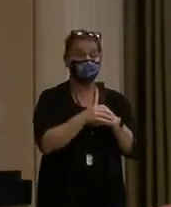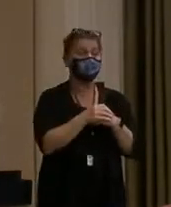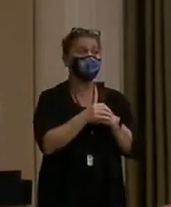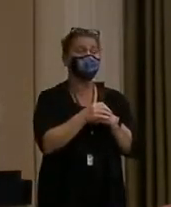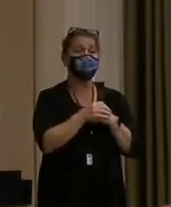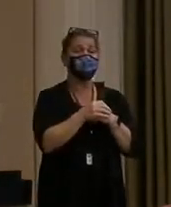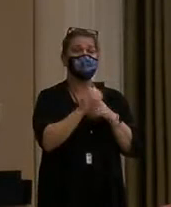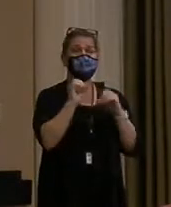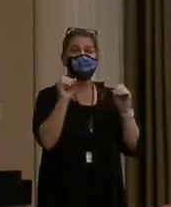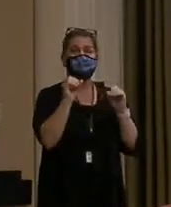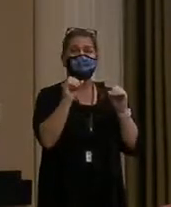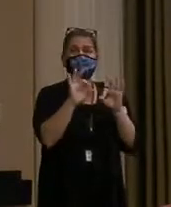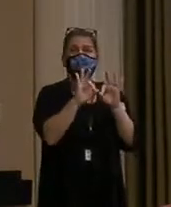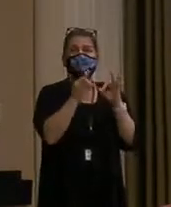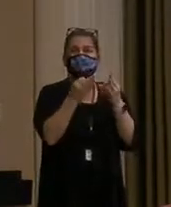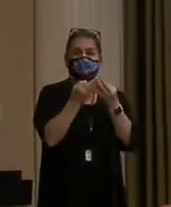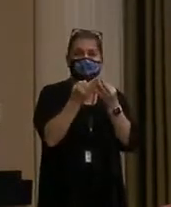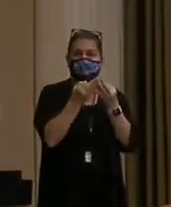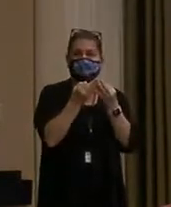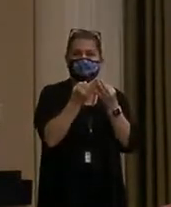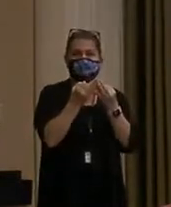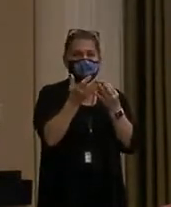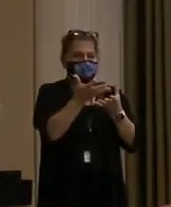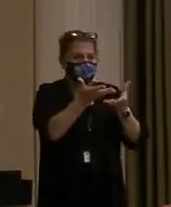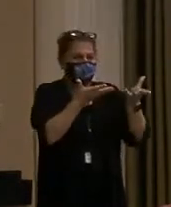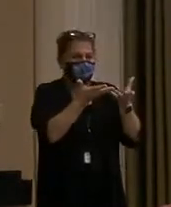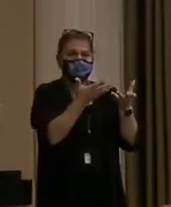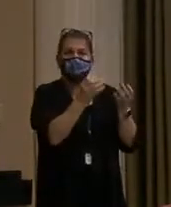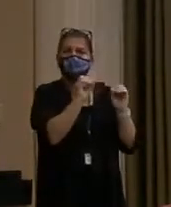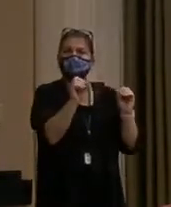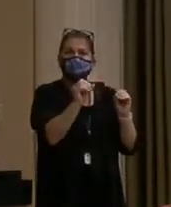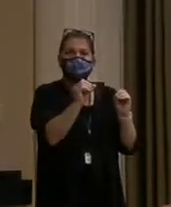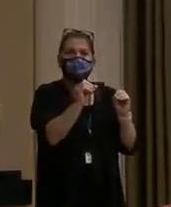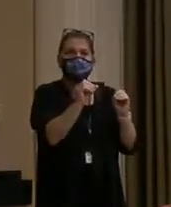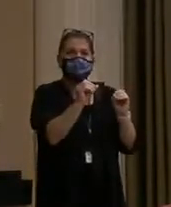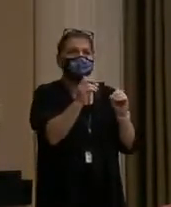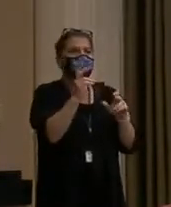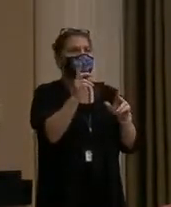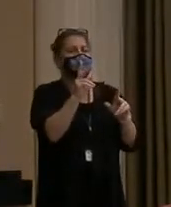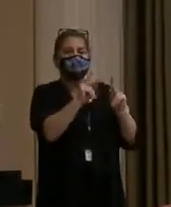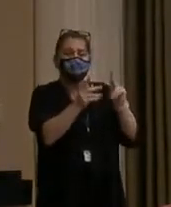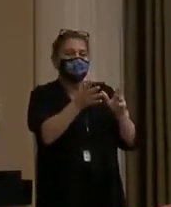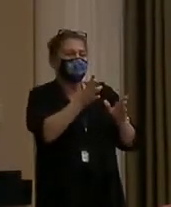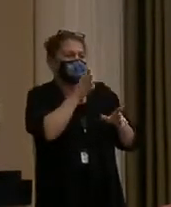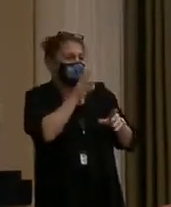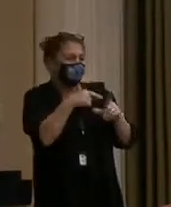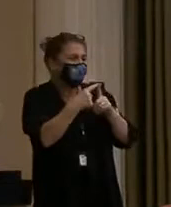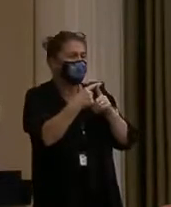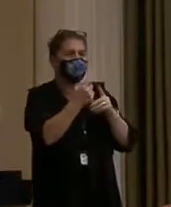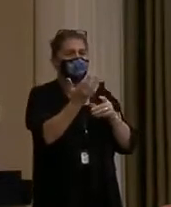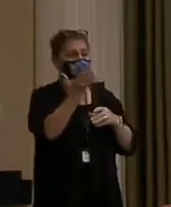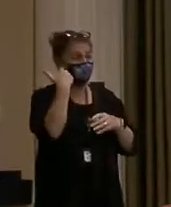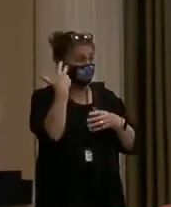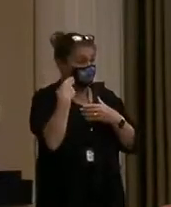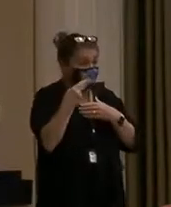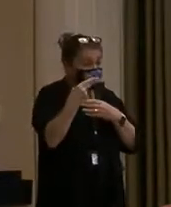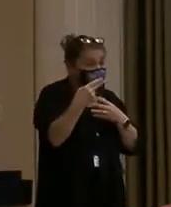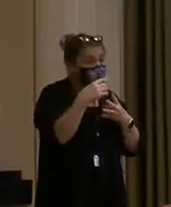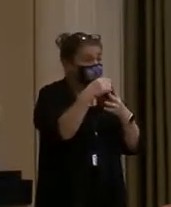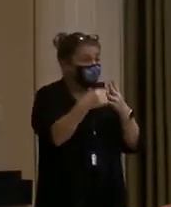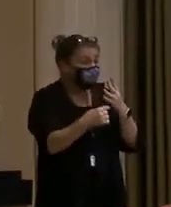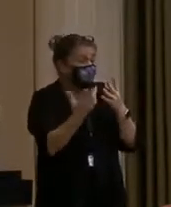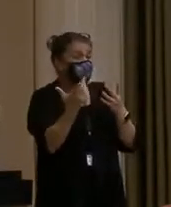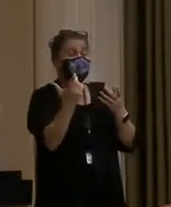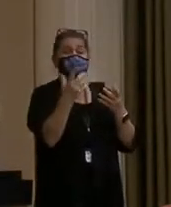that there were no relatives that you could speak to. There were no loved ones where you could talk about past history or help